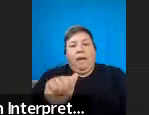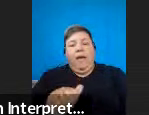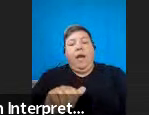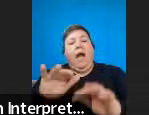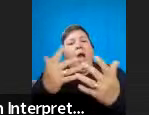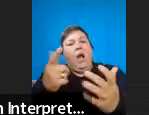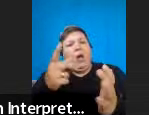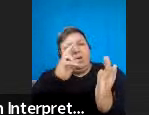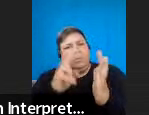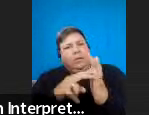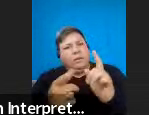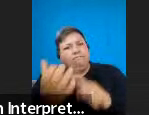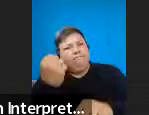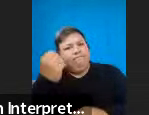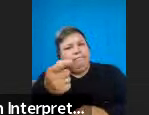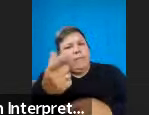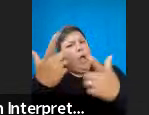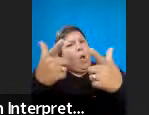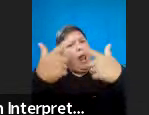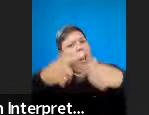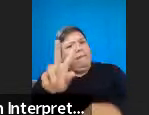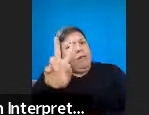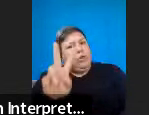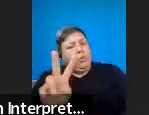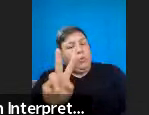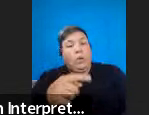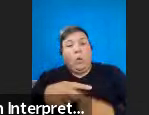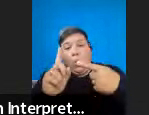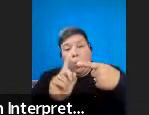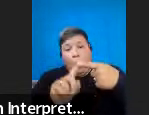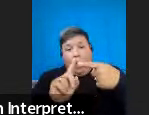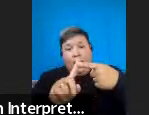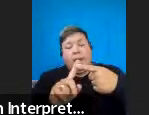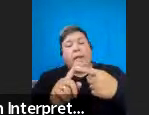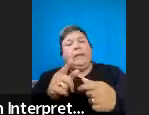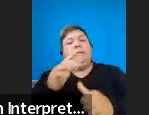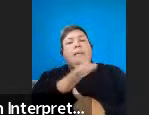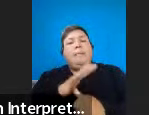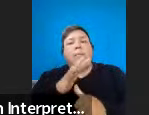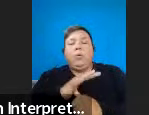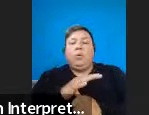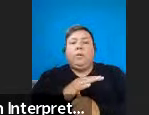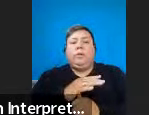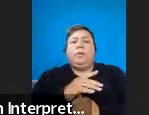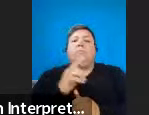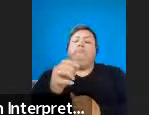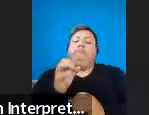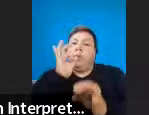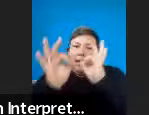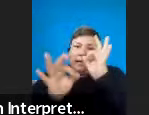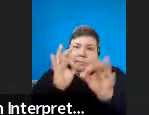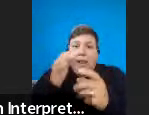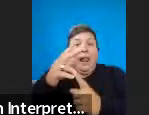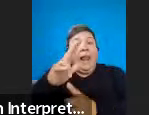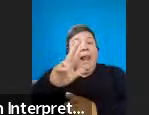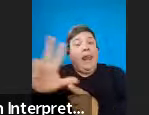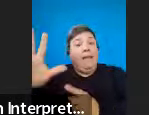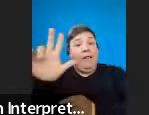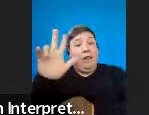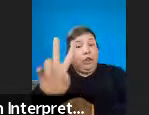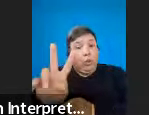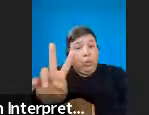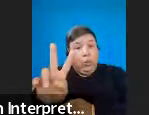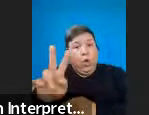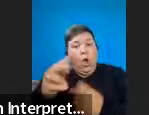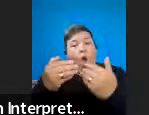the requirements to be at level 2? One, I think that it's important for me to also emphasize that level 2 is the one that is